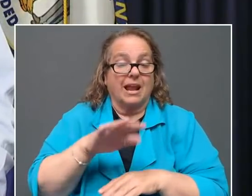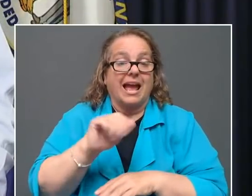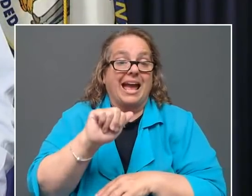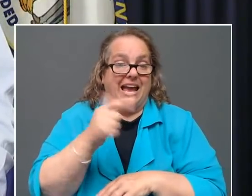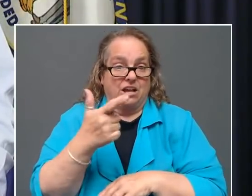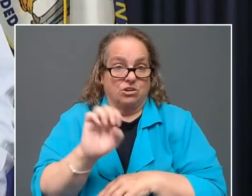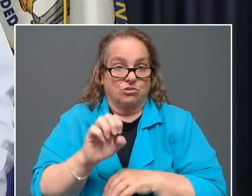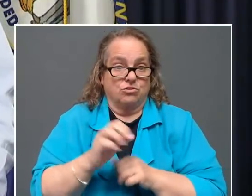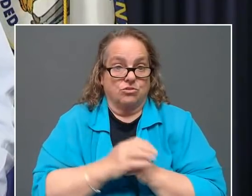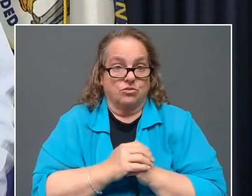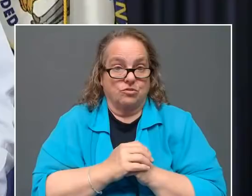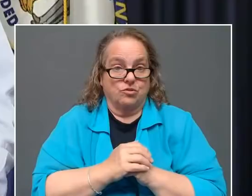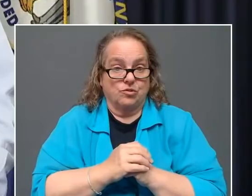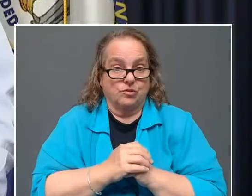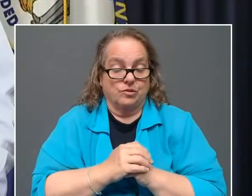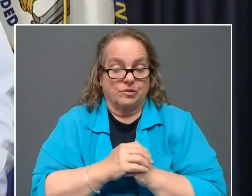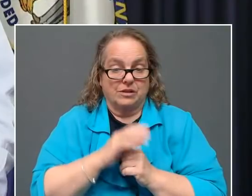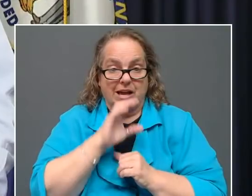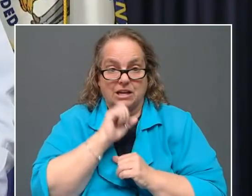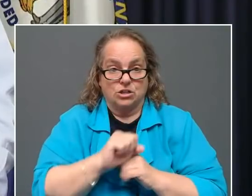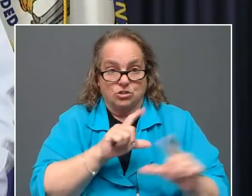put that one up?